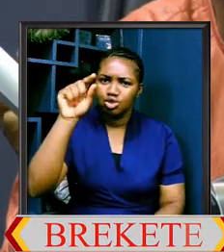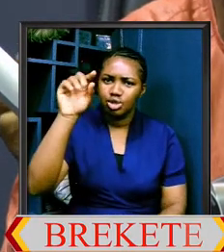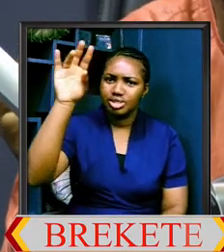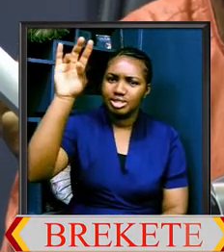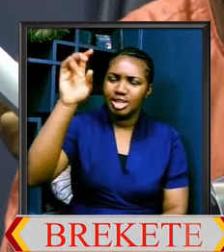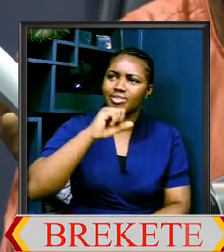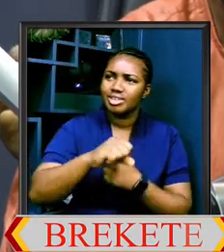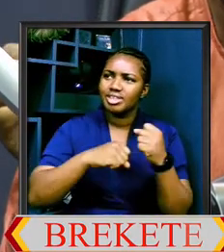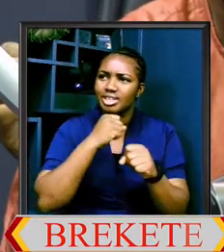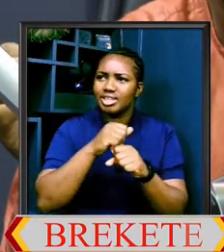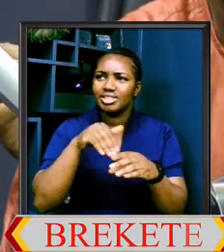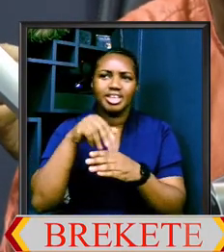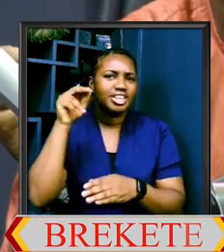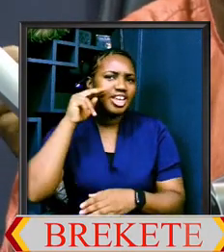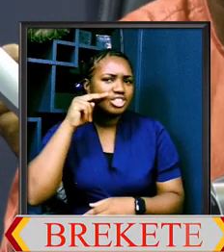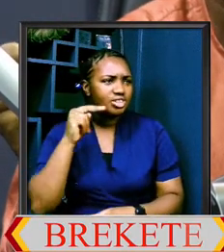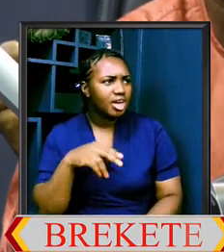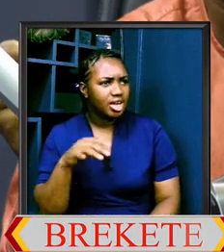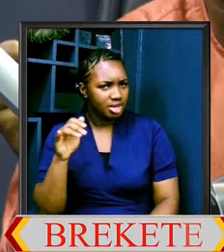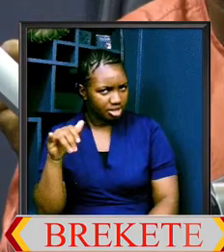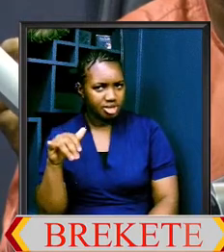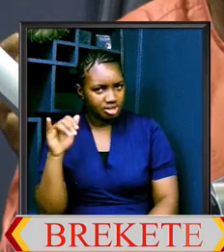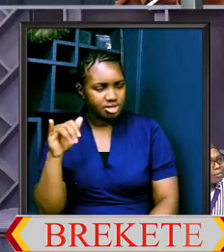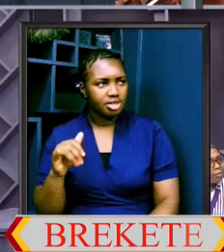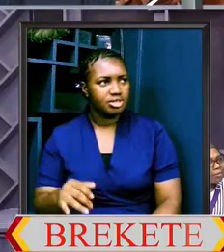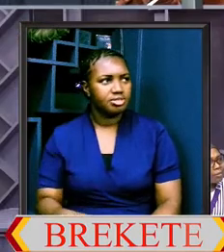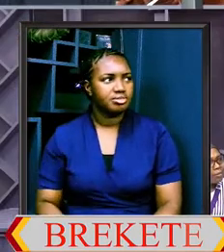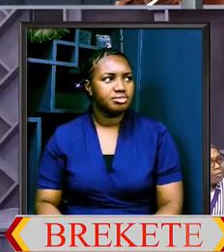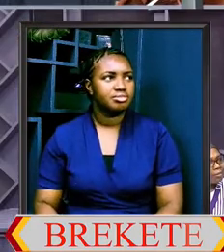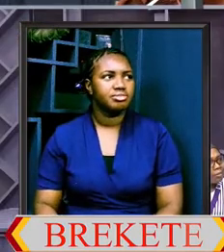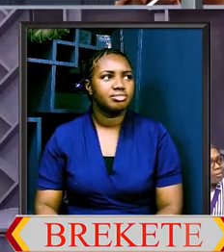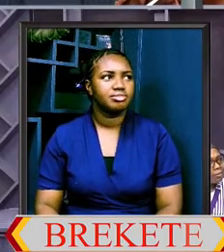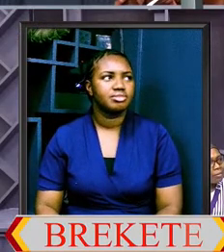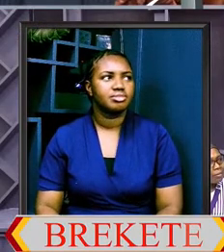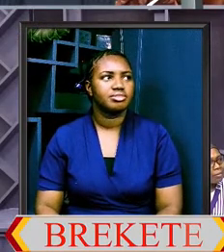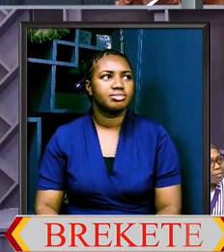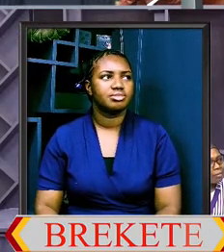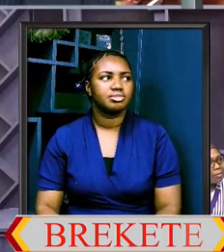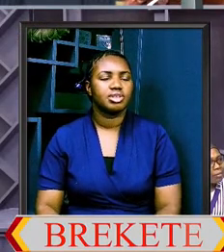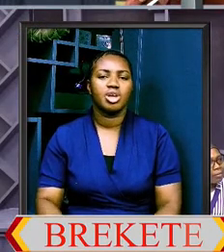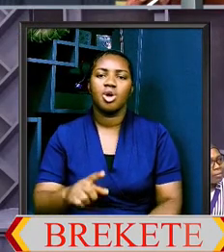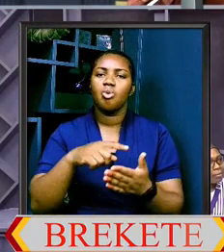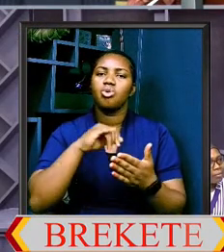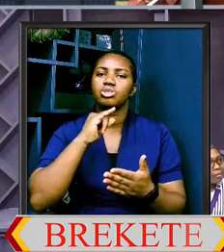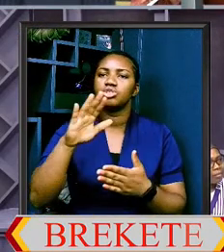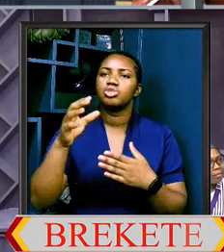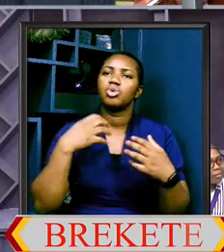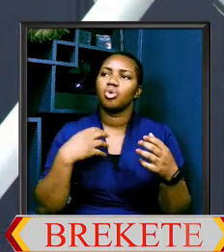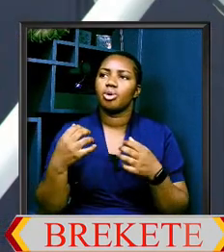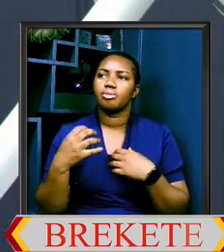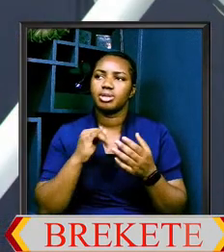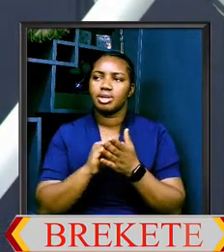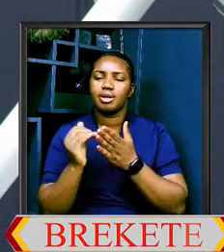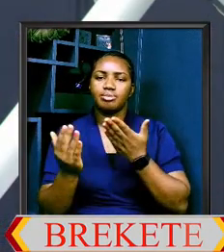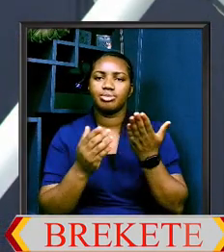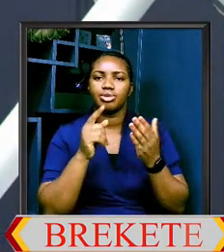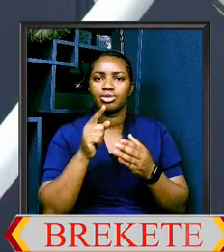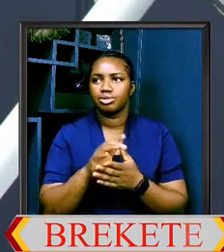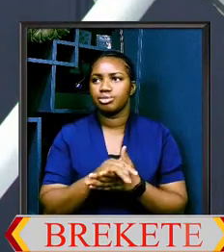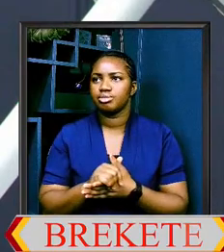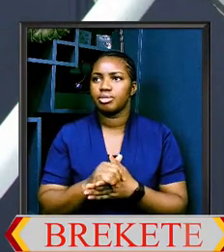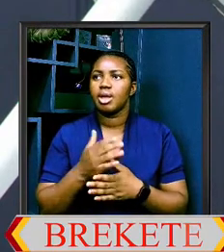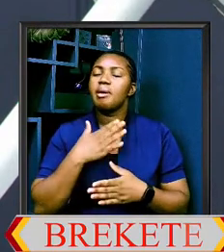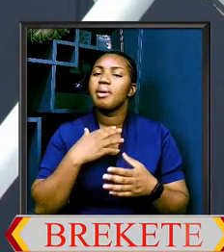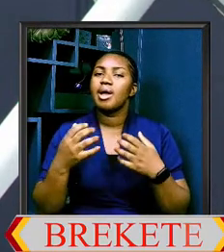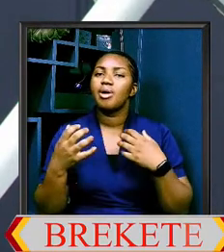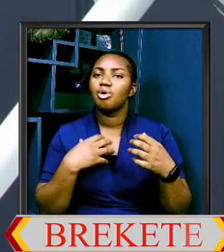don't reach 27 years? Yes, sir. Ah. Okay. Yes, sir. What team be the complaint where carry you come, sir?